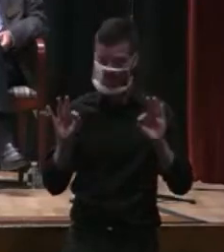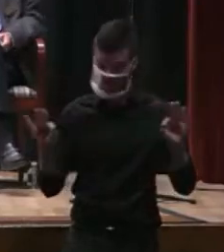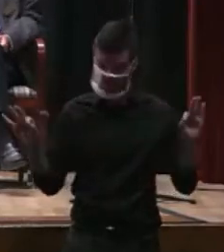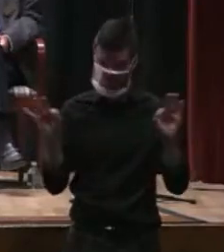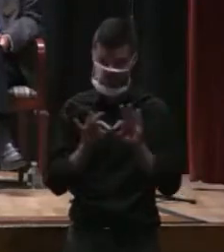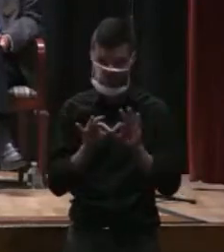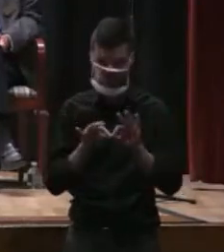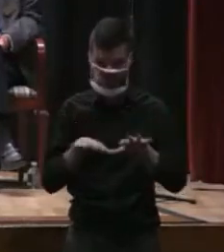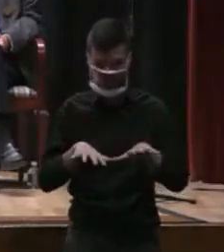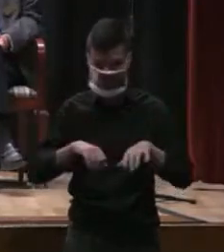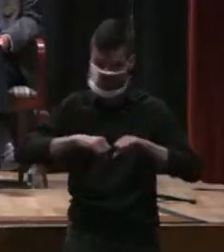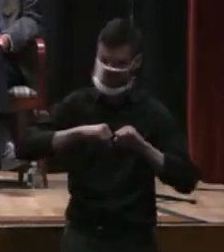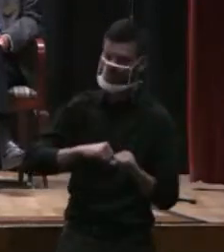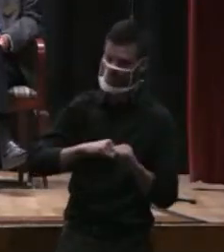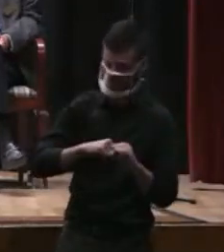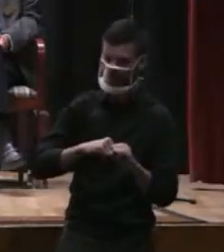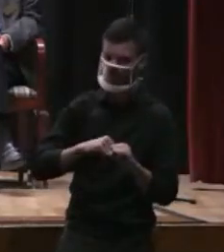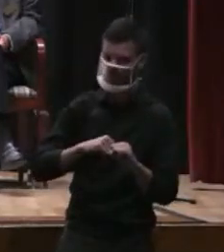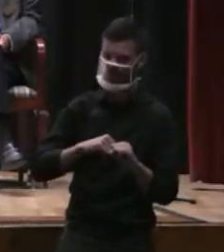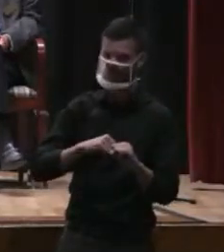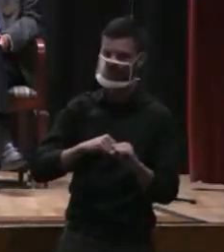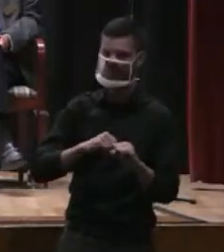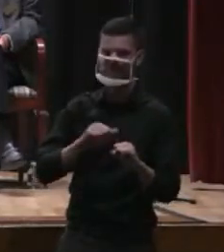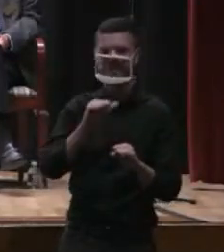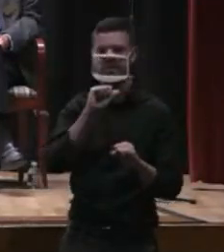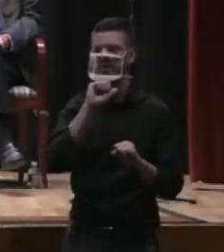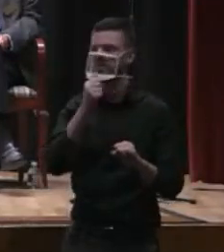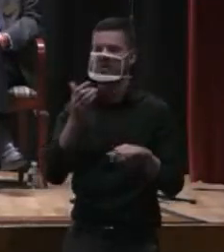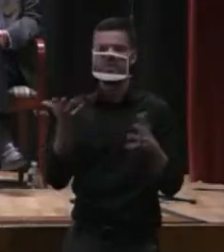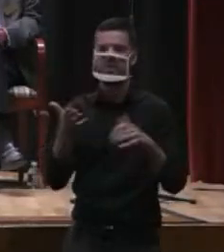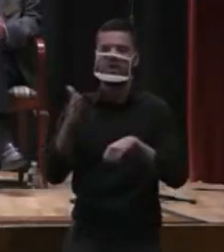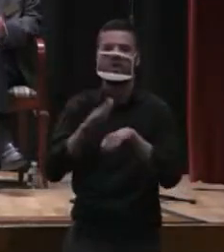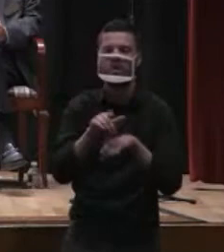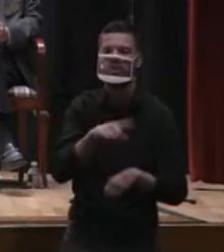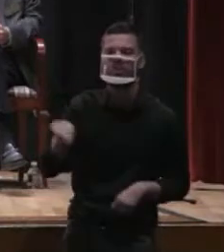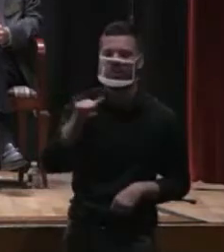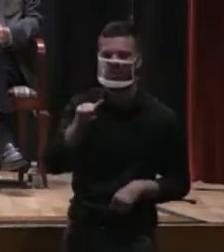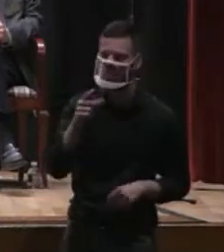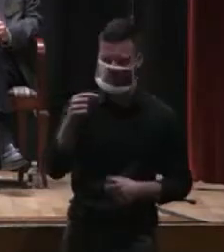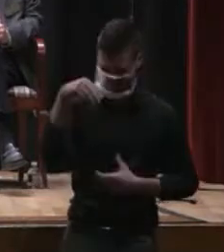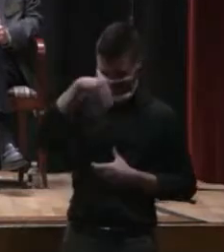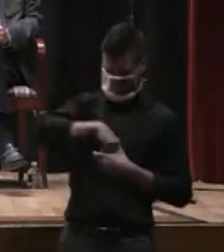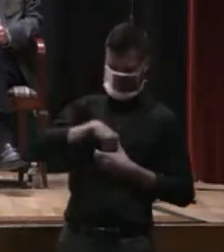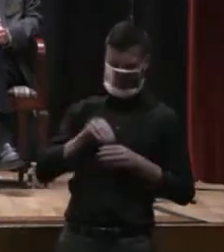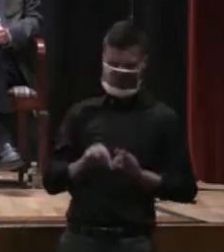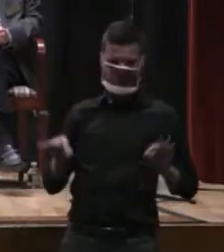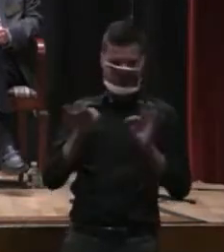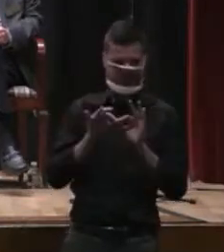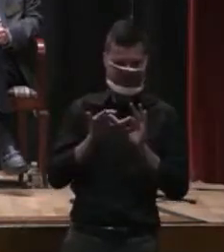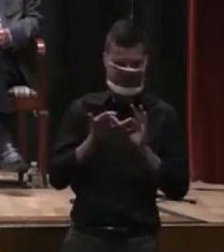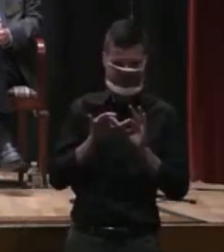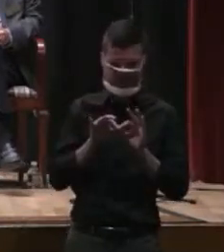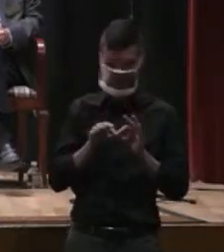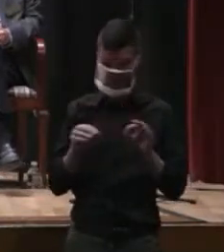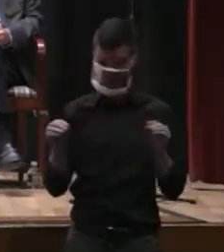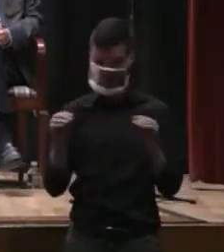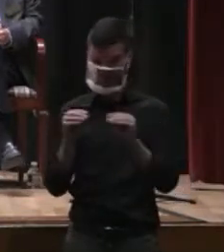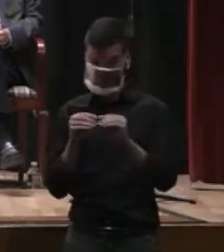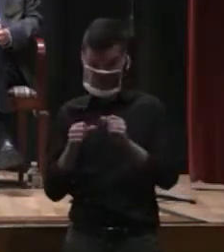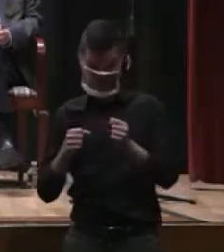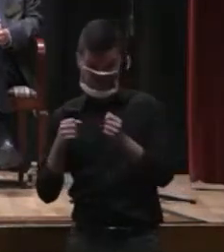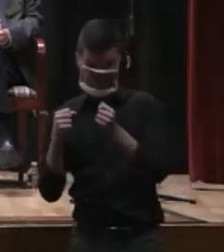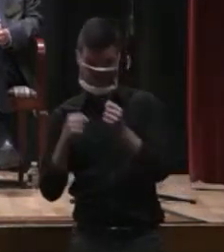down. It's not what's on you, it's what's in you. And greater is he that is in